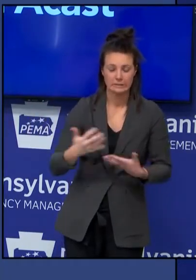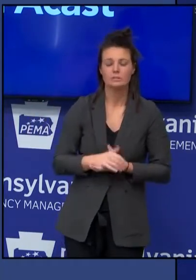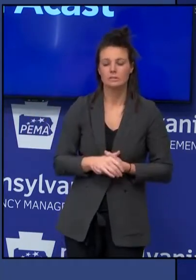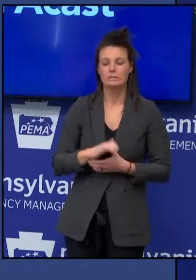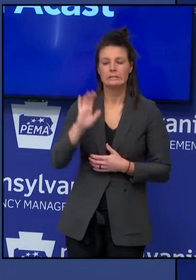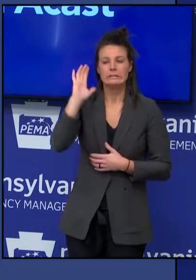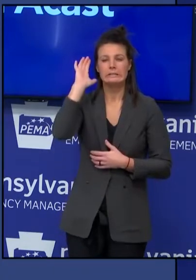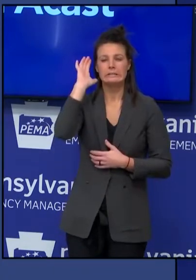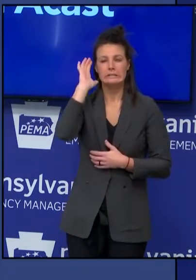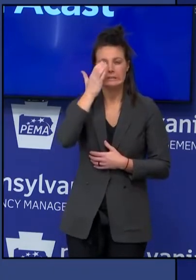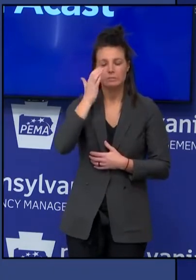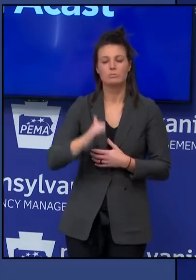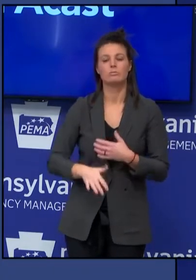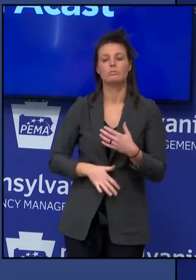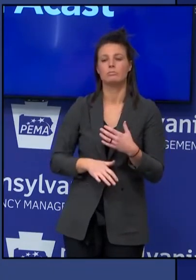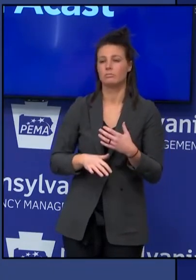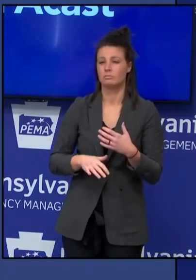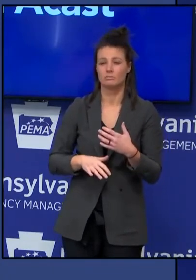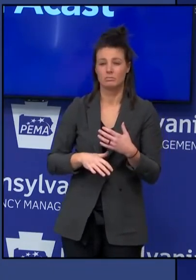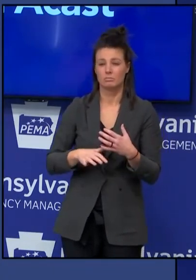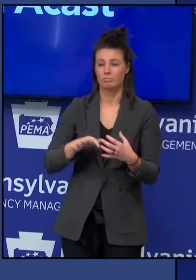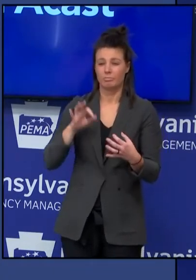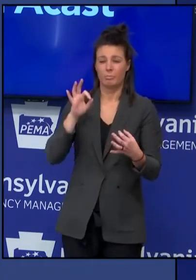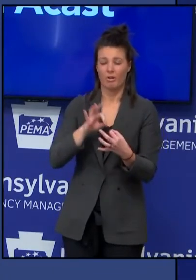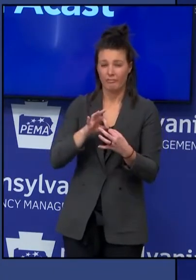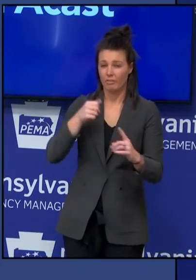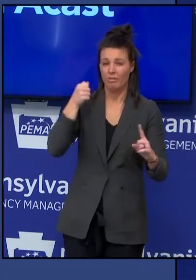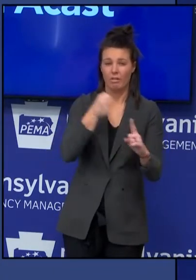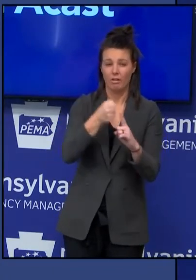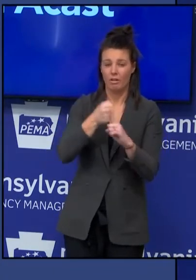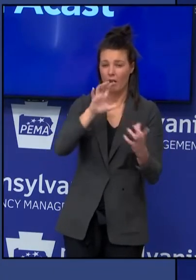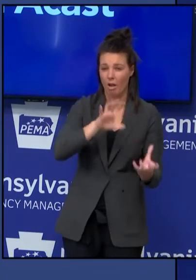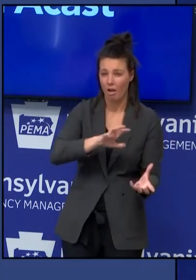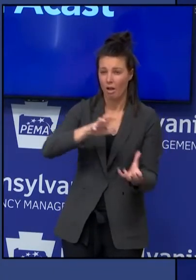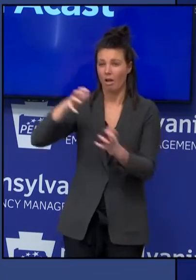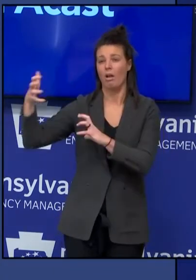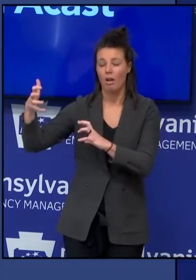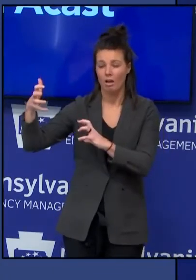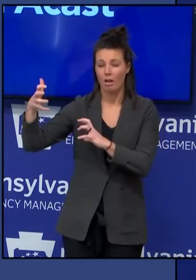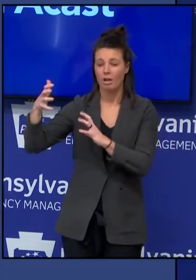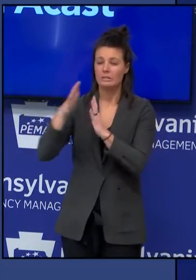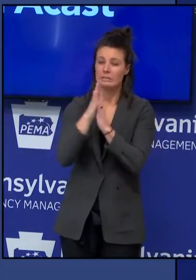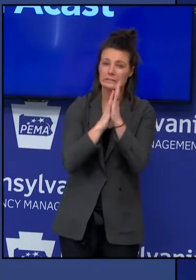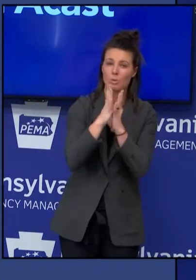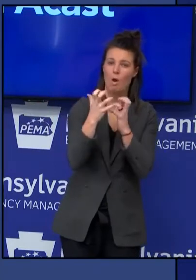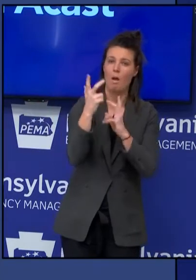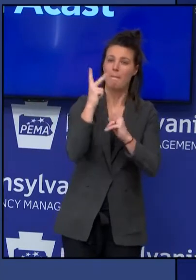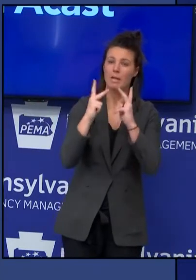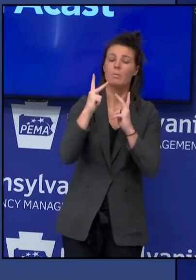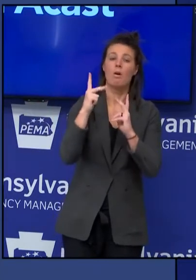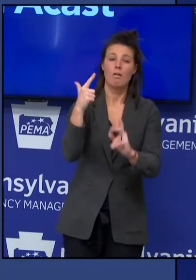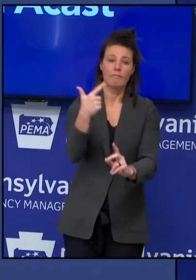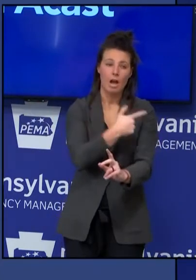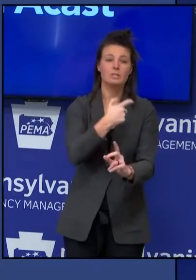It seems that the perfect storm of circumstances, an eagerness to get vaccine to